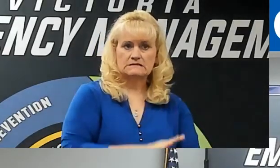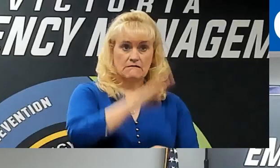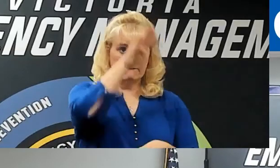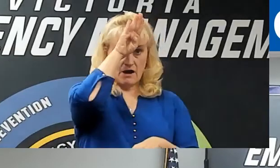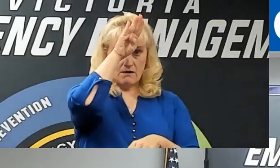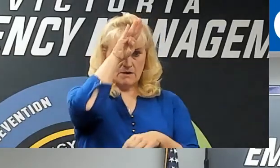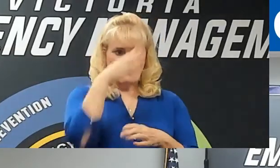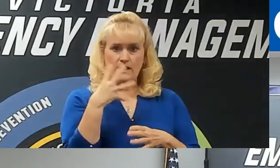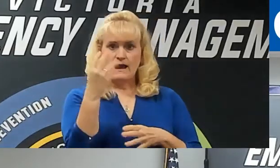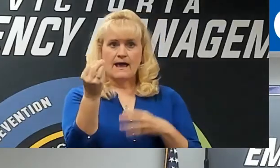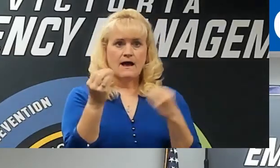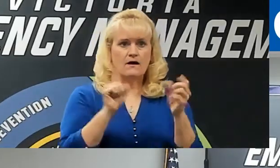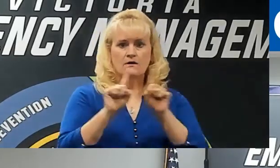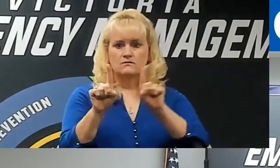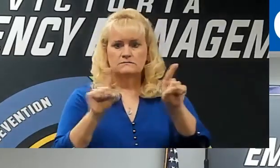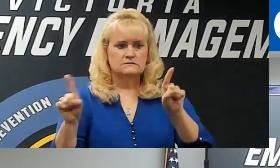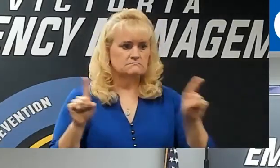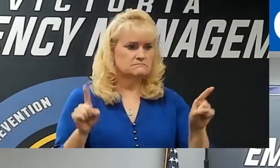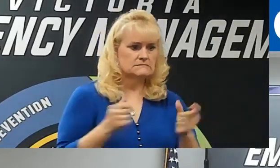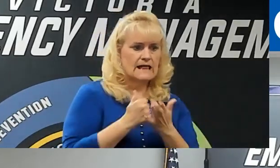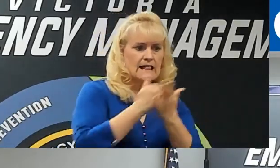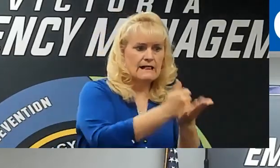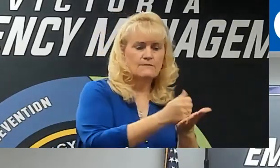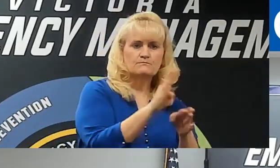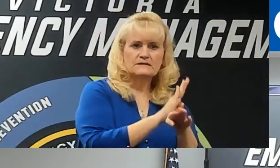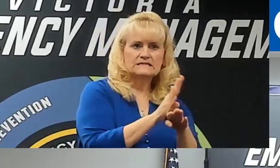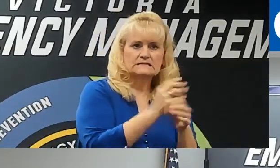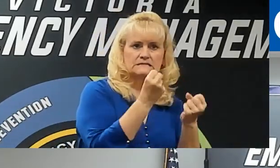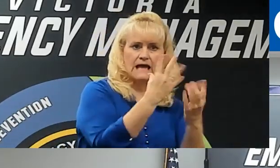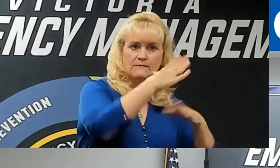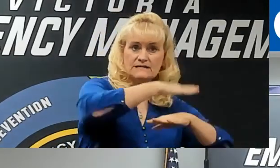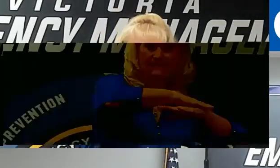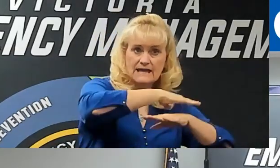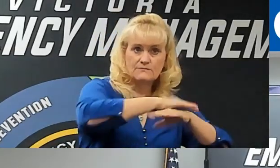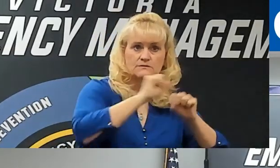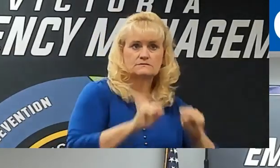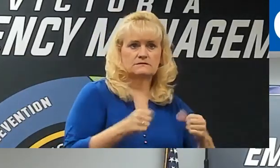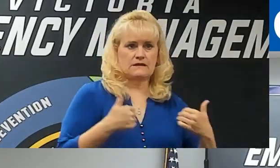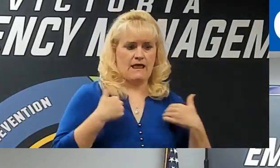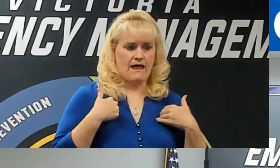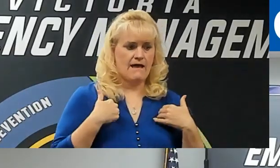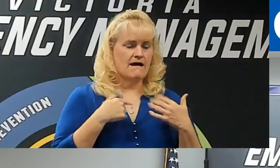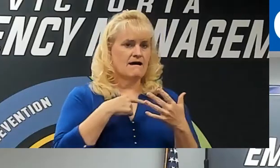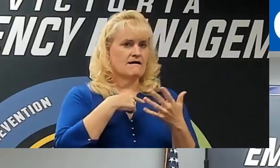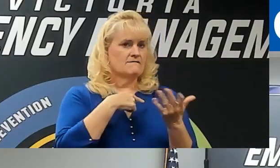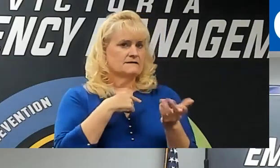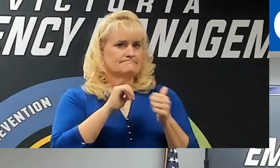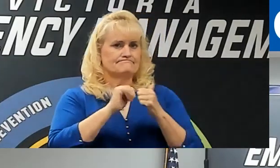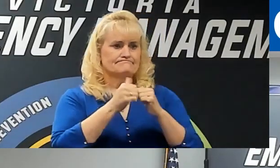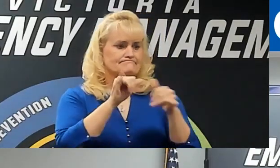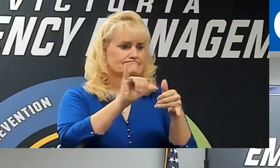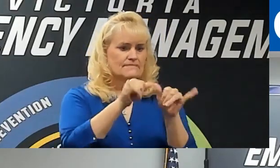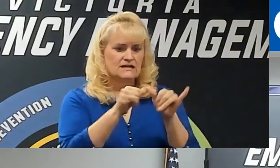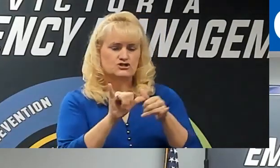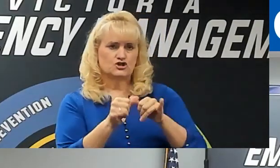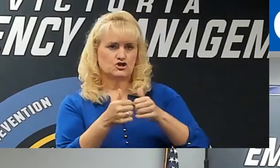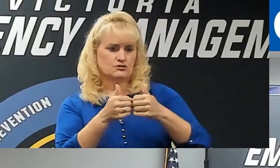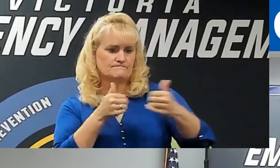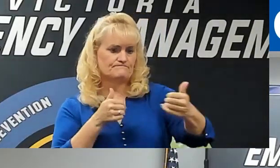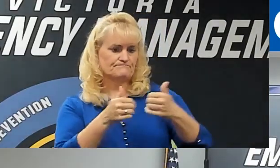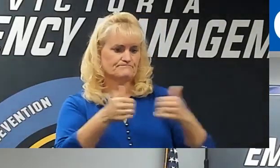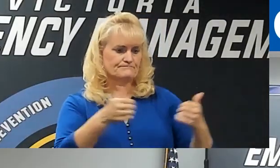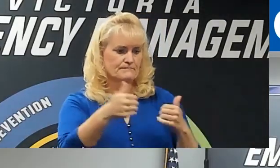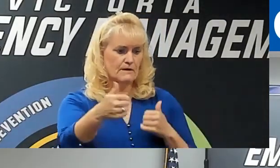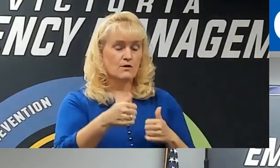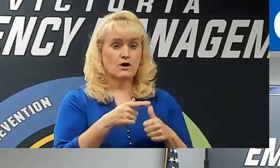businesses, helped them determine how many tables they needed and the proper protocols in doing it. Another